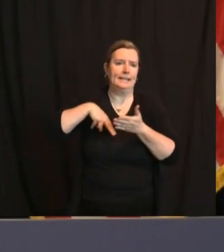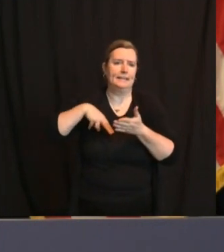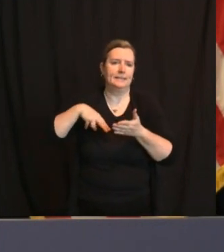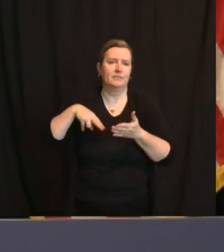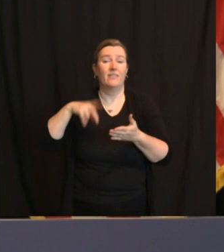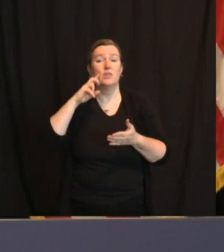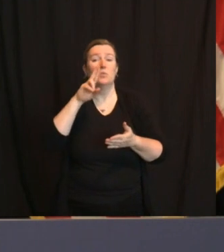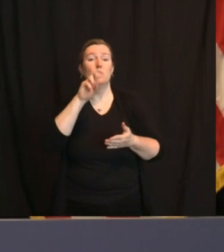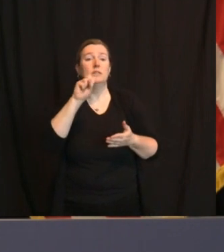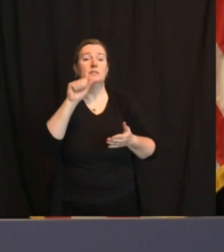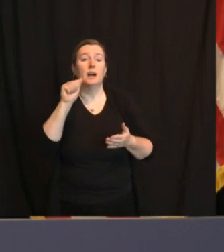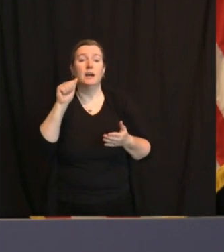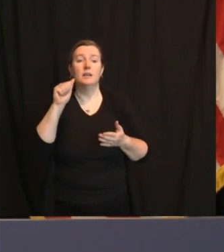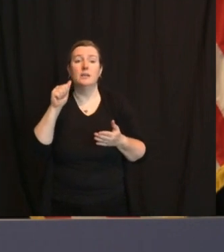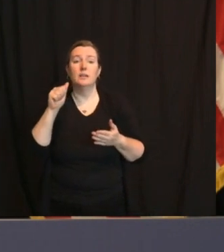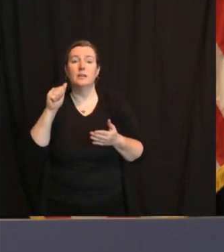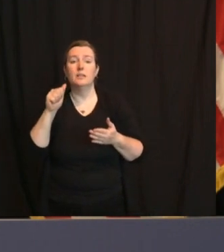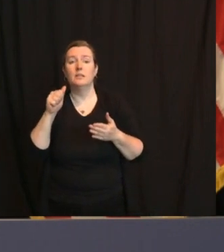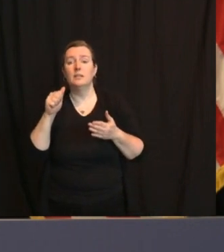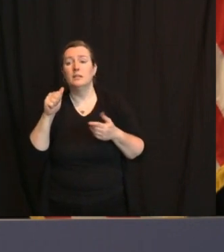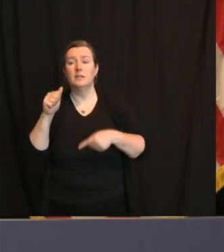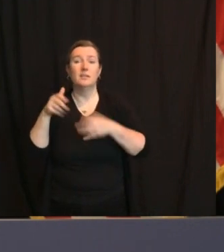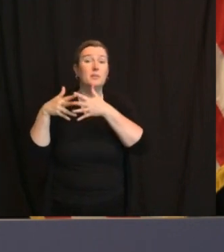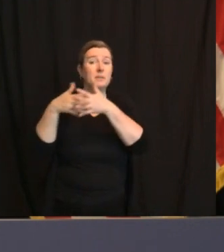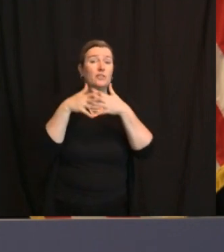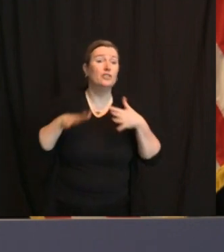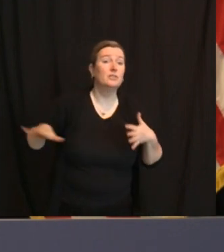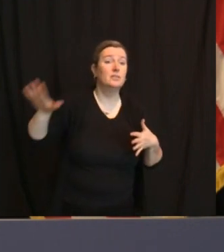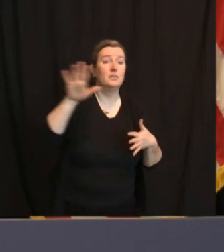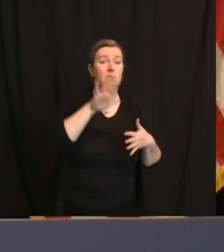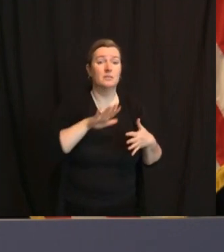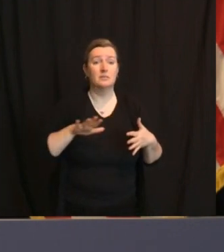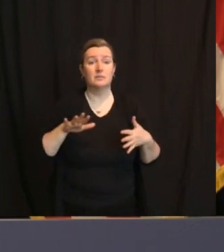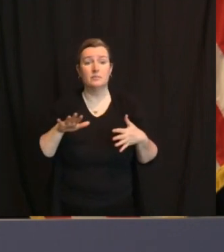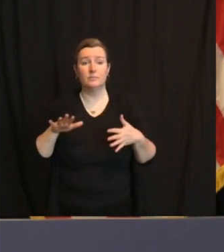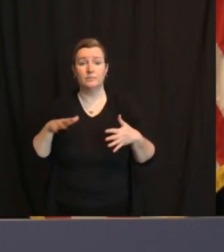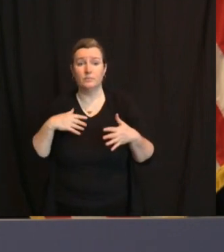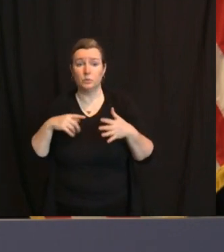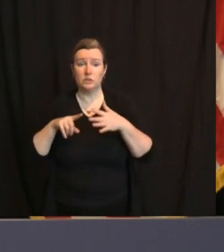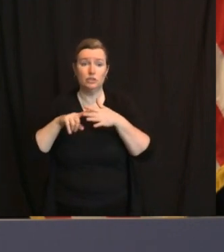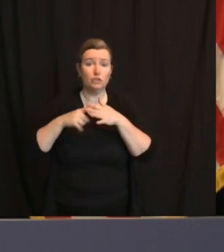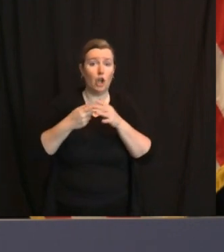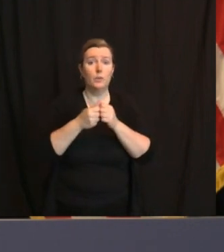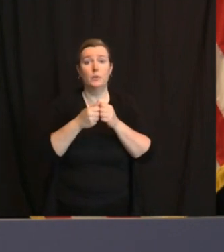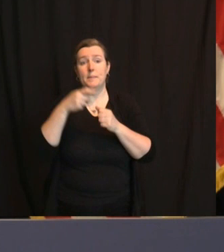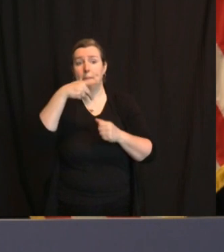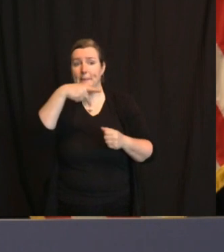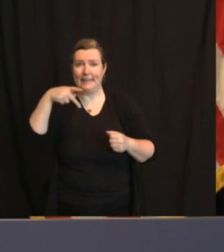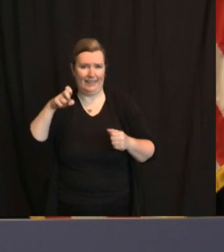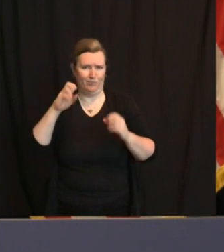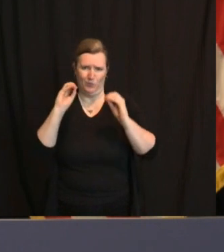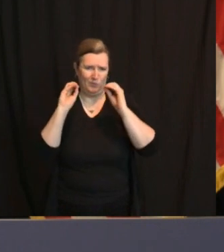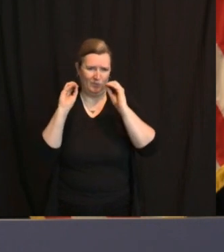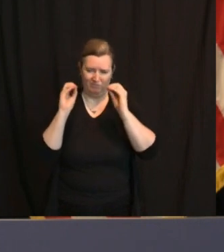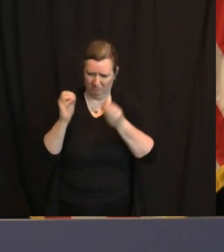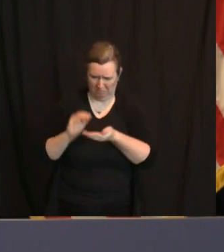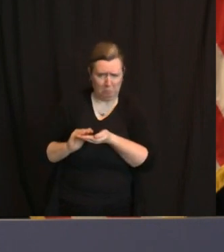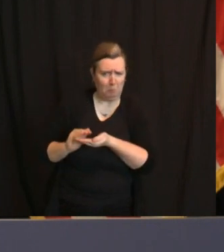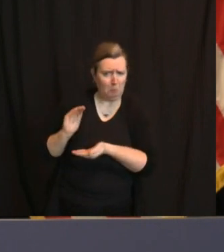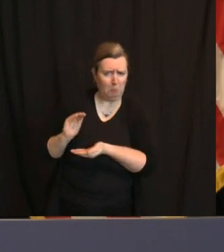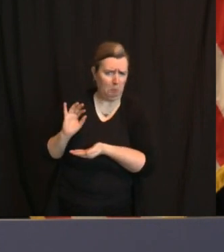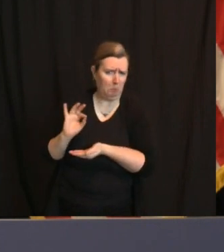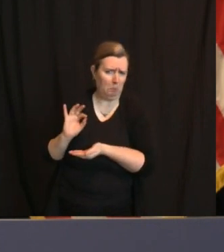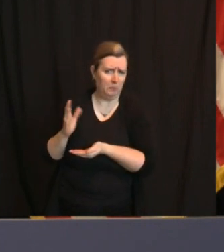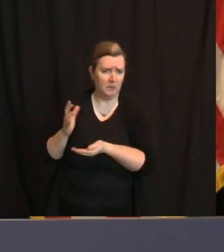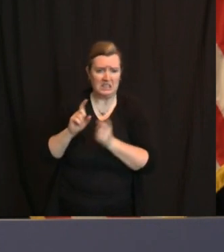almost, I would say, with a pea shooter in terms of PPE, in the stockpile in terms of testing